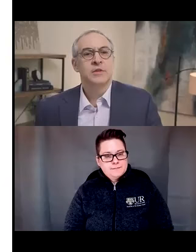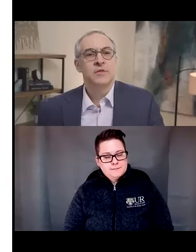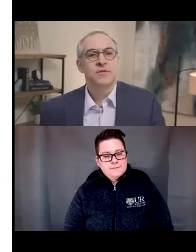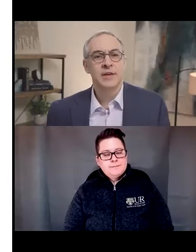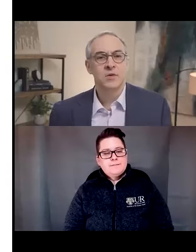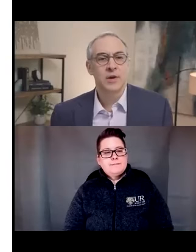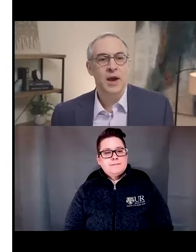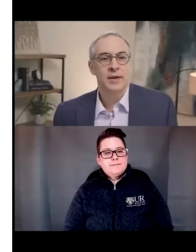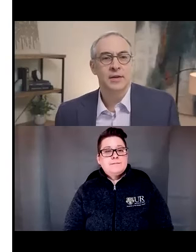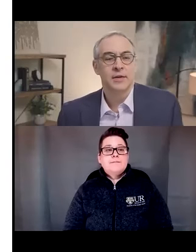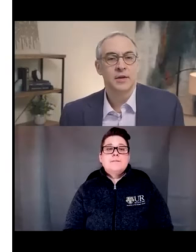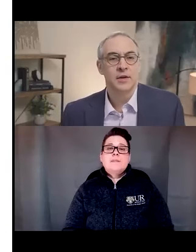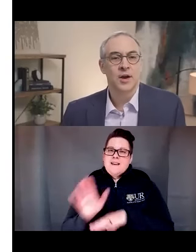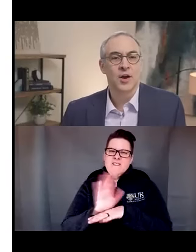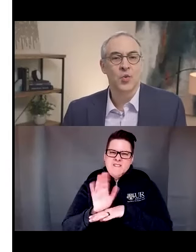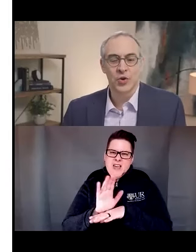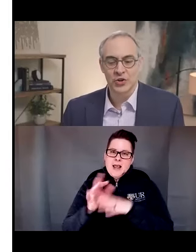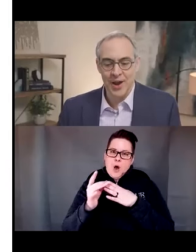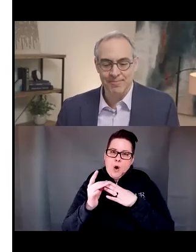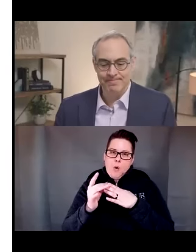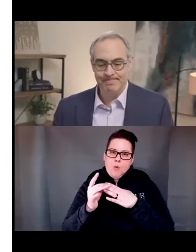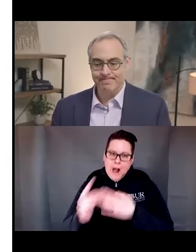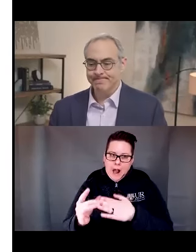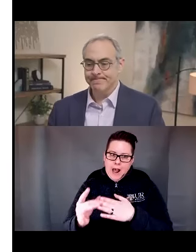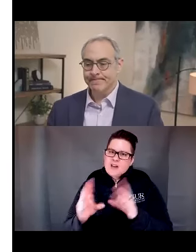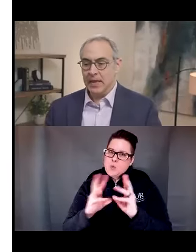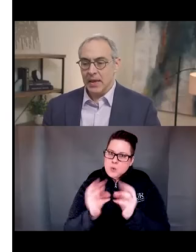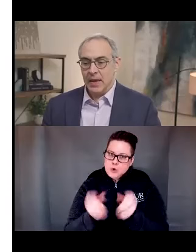So this video guided workshop,